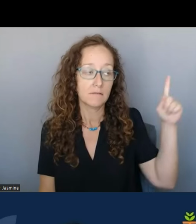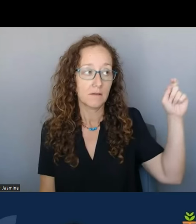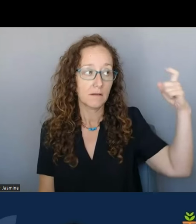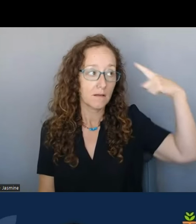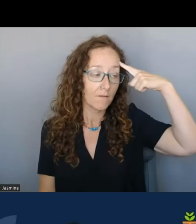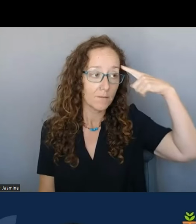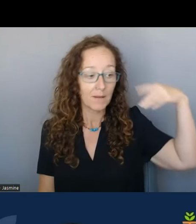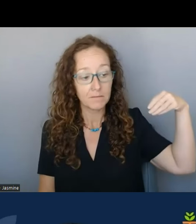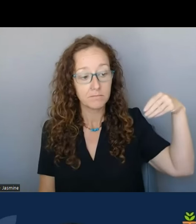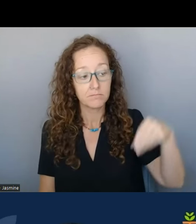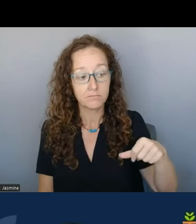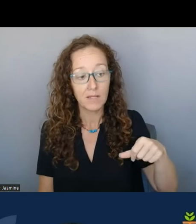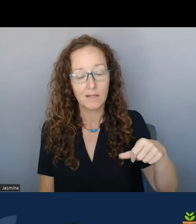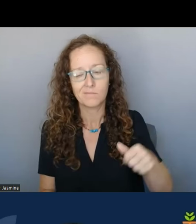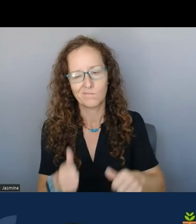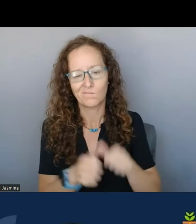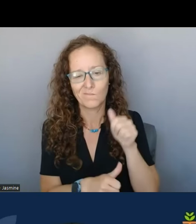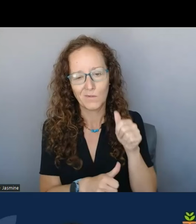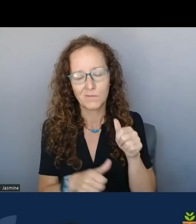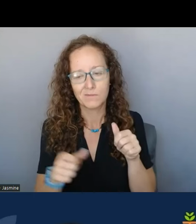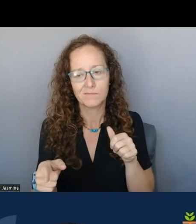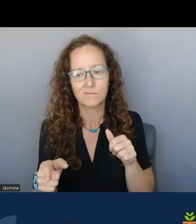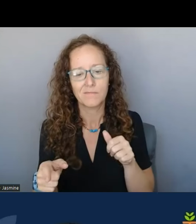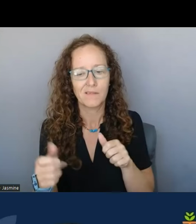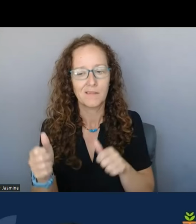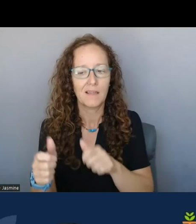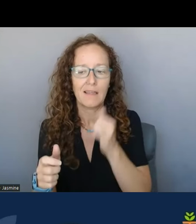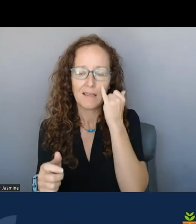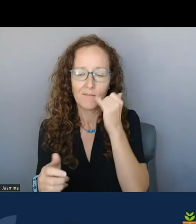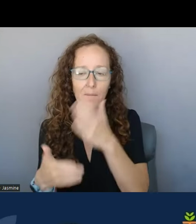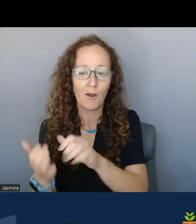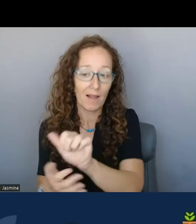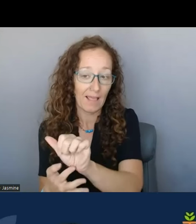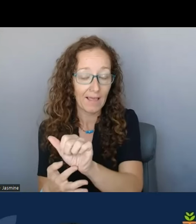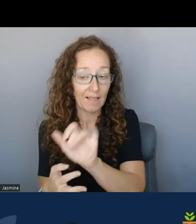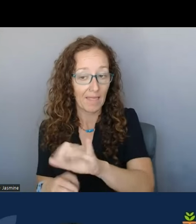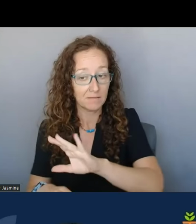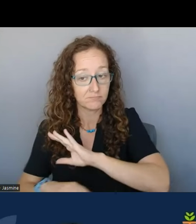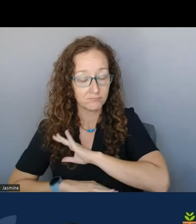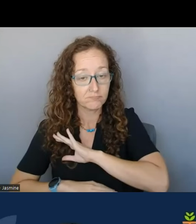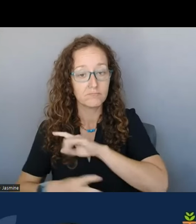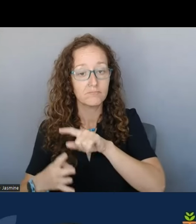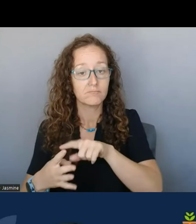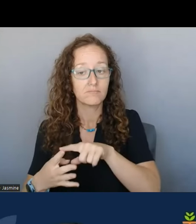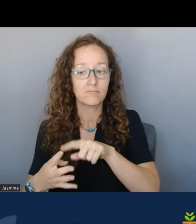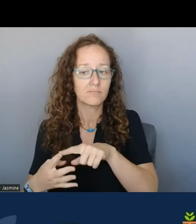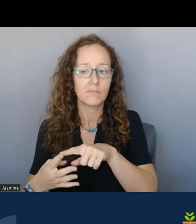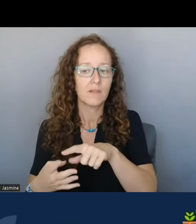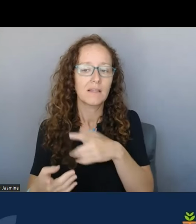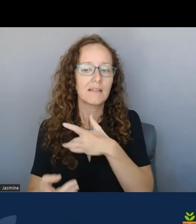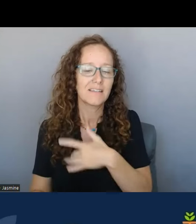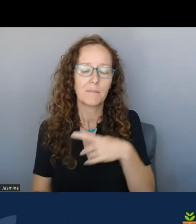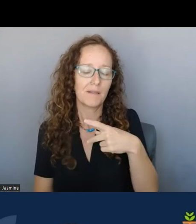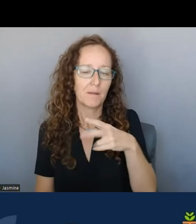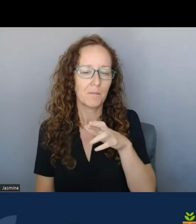Part A premium when you start Medicare Part A. Essentially, you've paid it through your payroll taxes, either you or